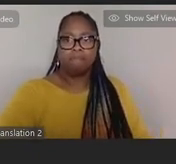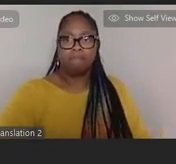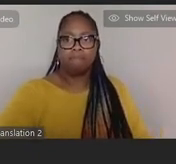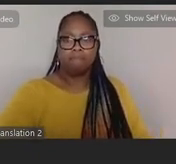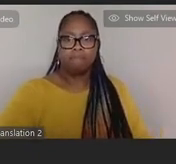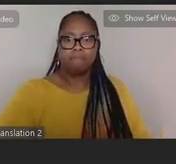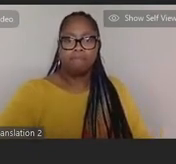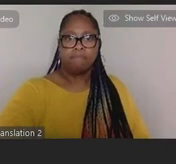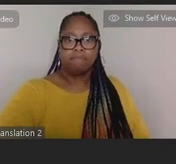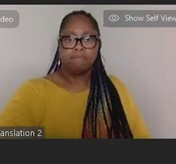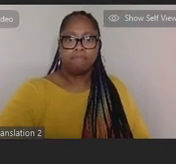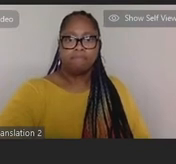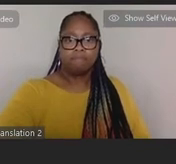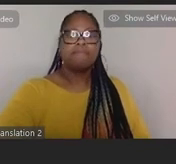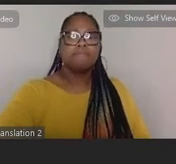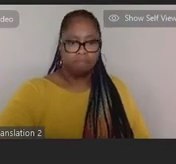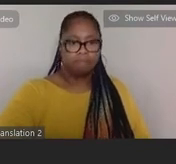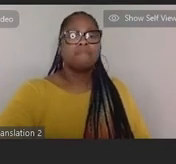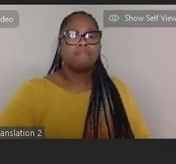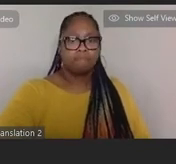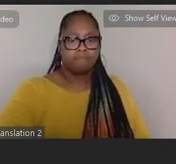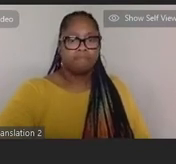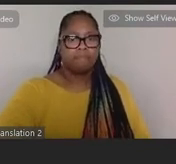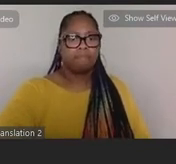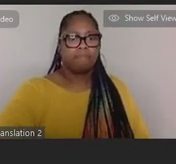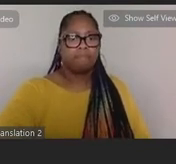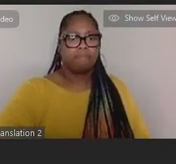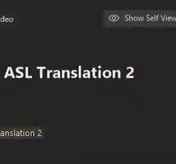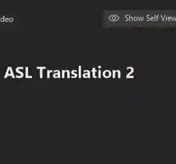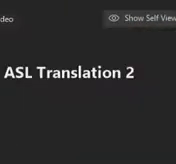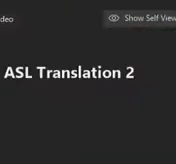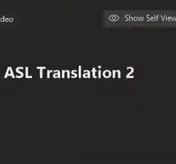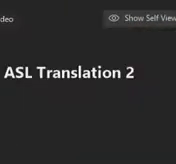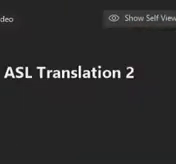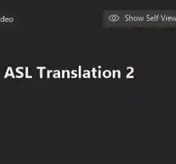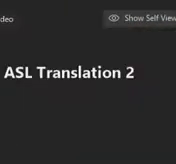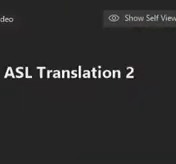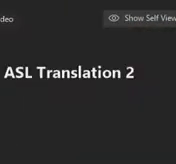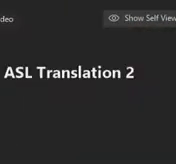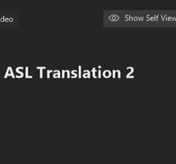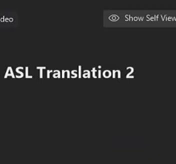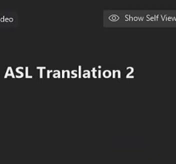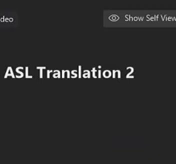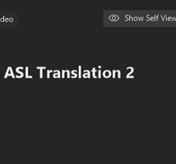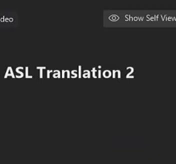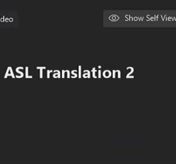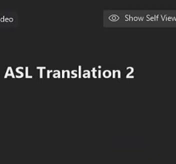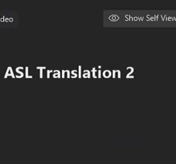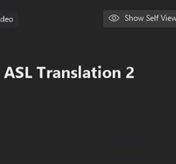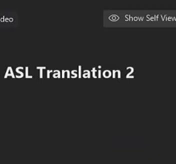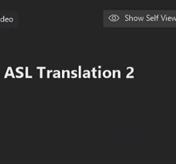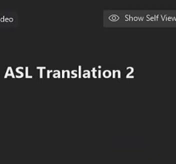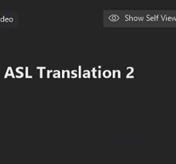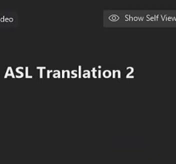rezoning, there was some sort of demolition on that site that's tried to do something, I think, to go beyond the scope